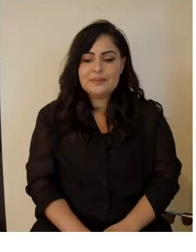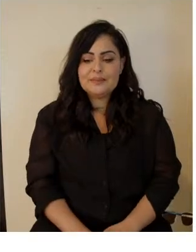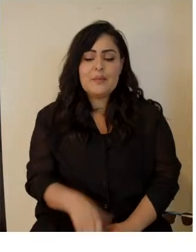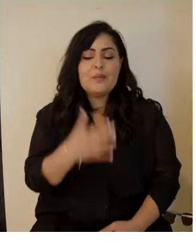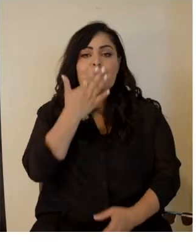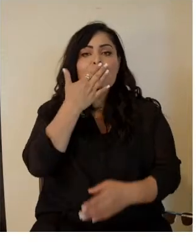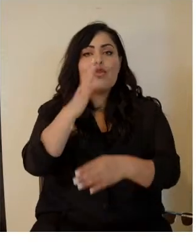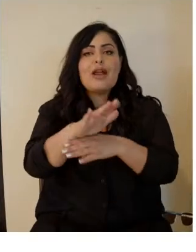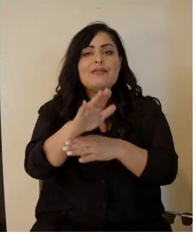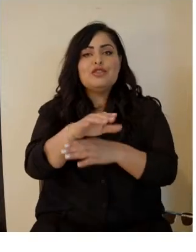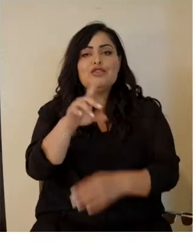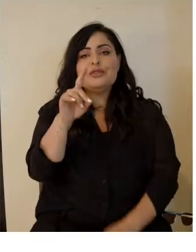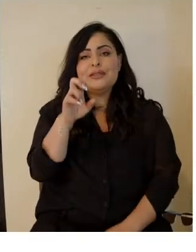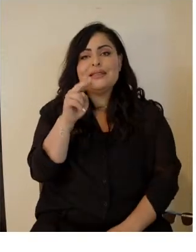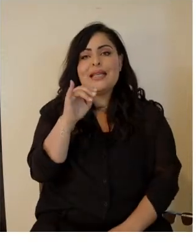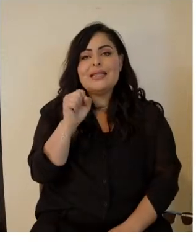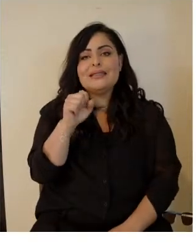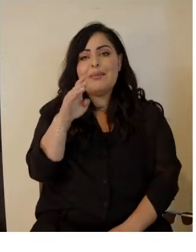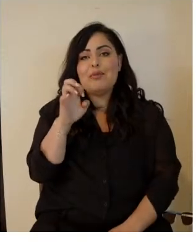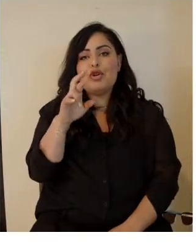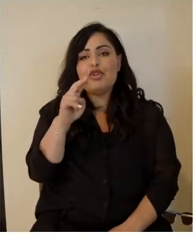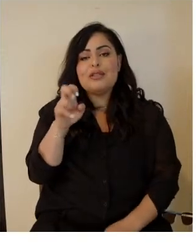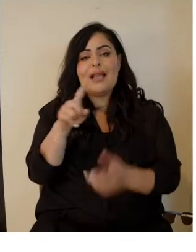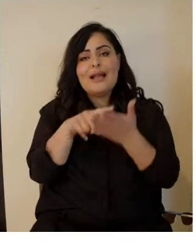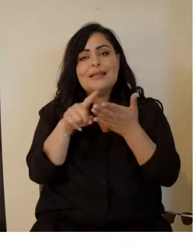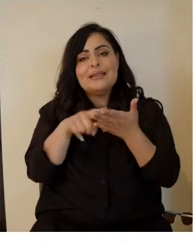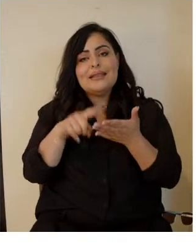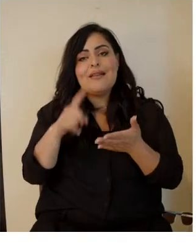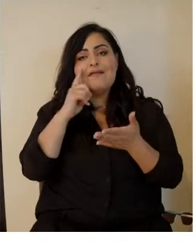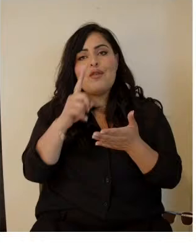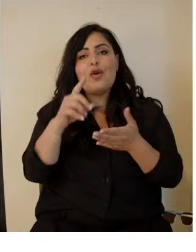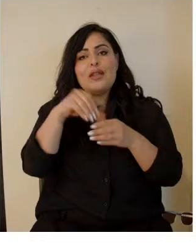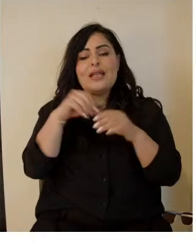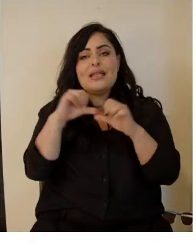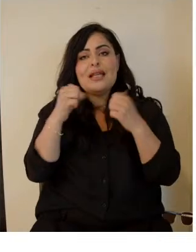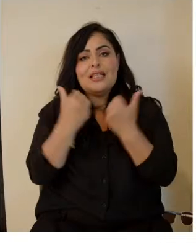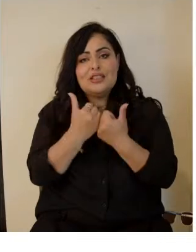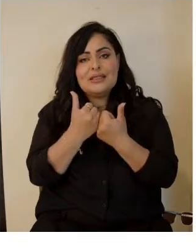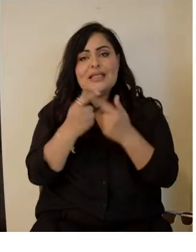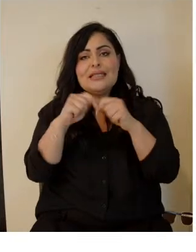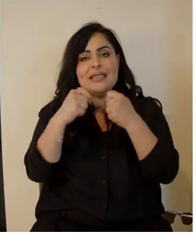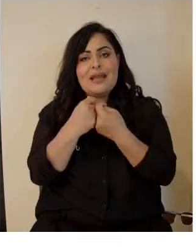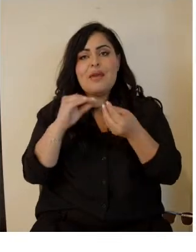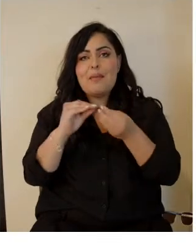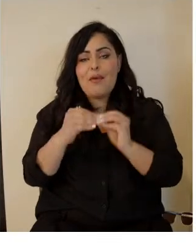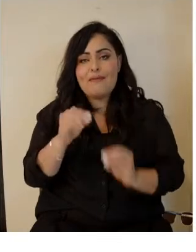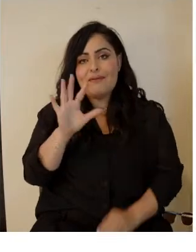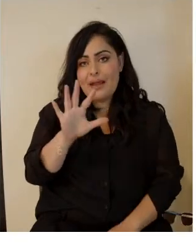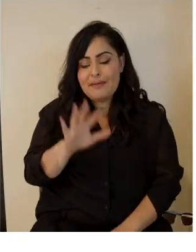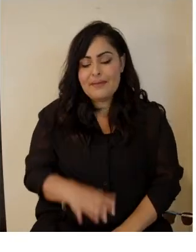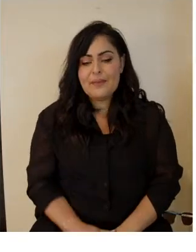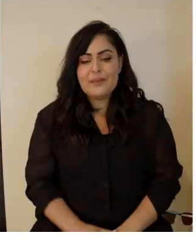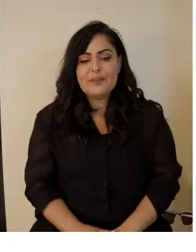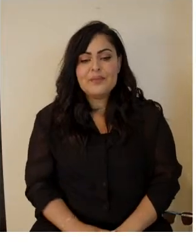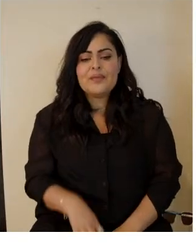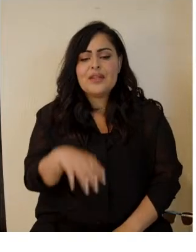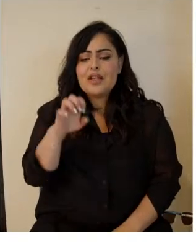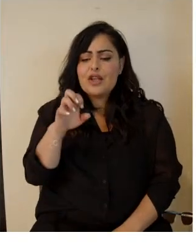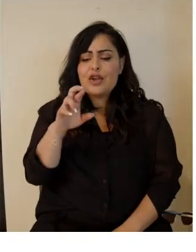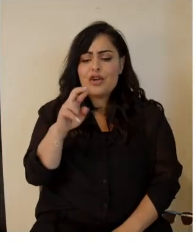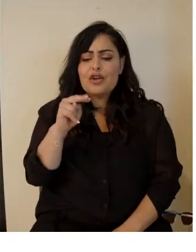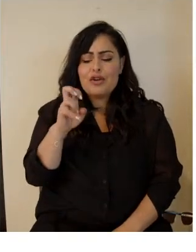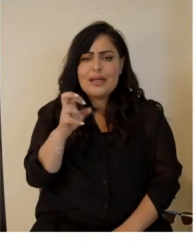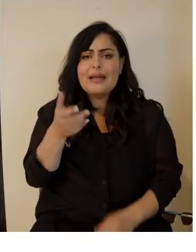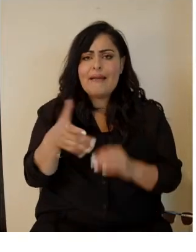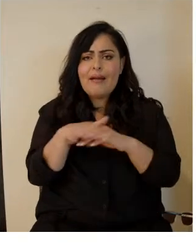Good afternoon, Dennis Burns, Fire Behavior Analyst for California Interagency Incident Management Team 5. Ernie kind of covered